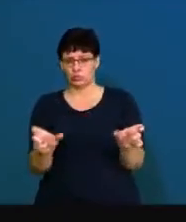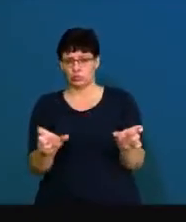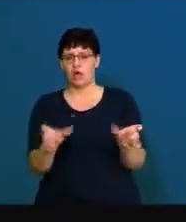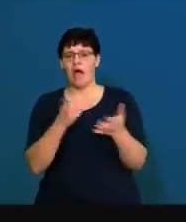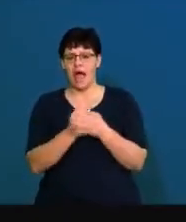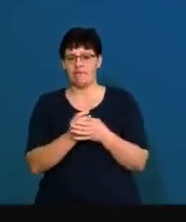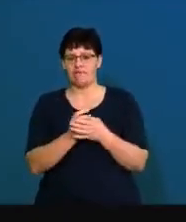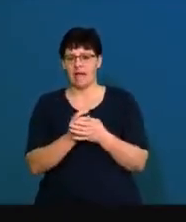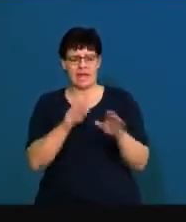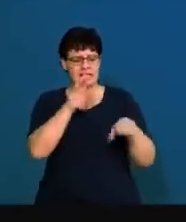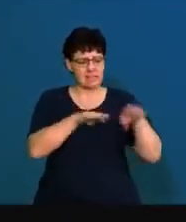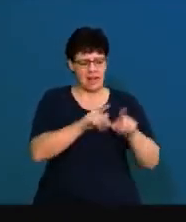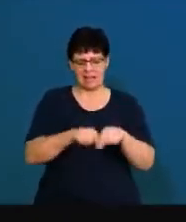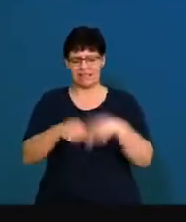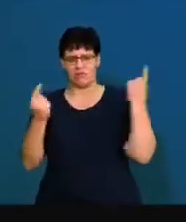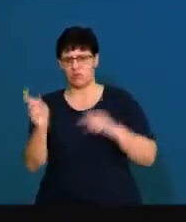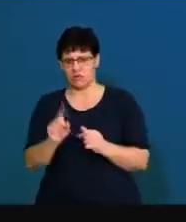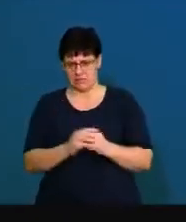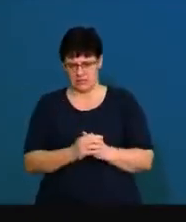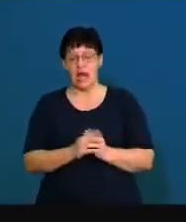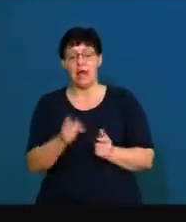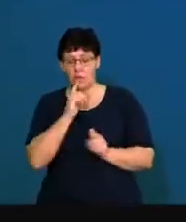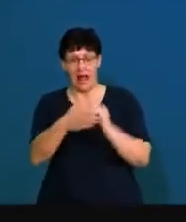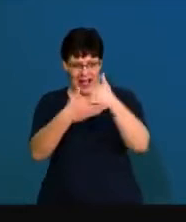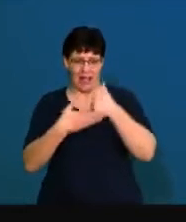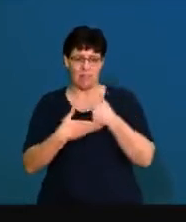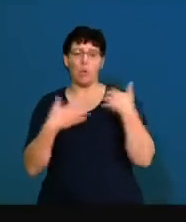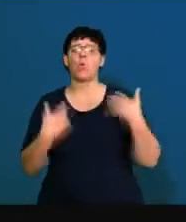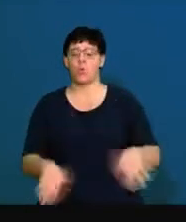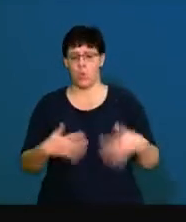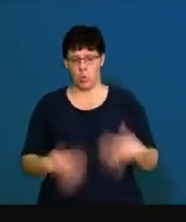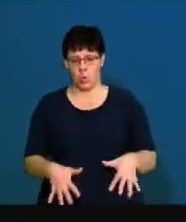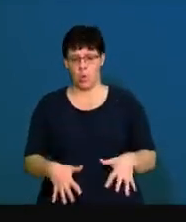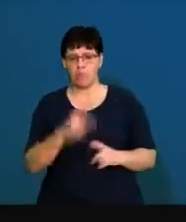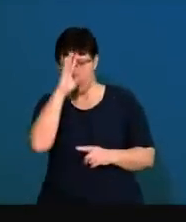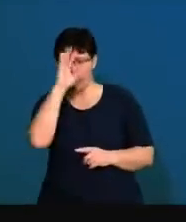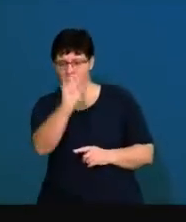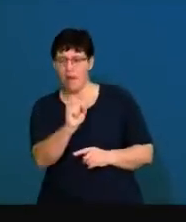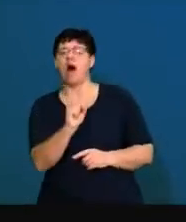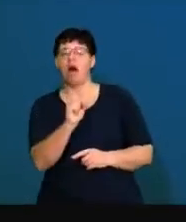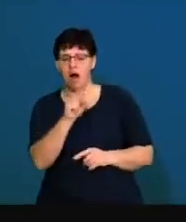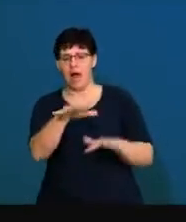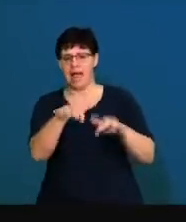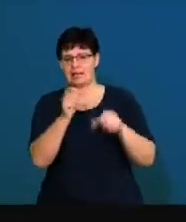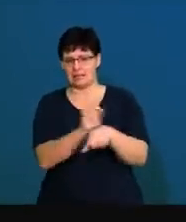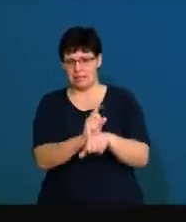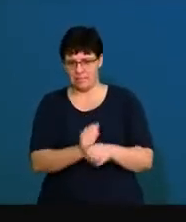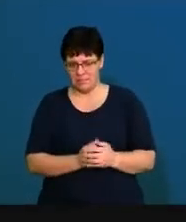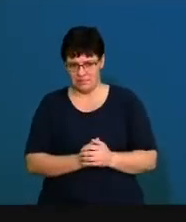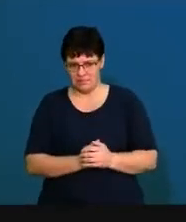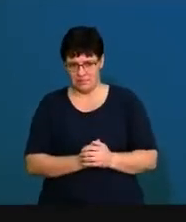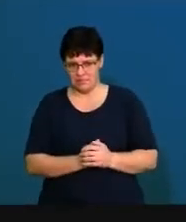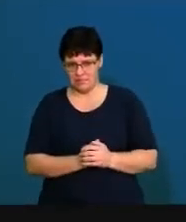can tabulate differences and similarities. Will go a long way in terms of assisting you to remember during the